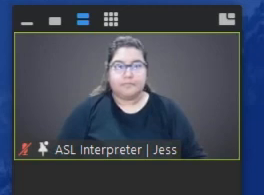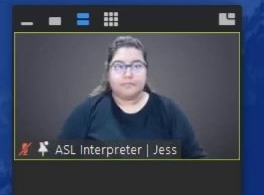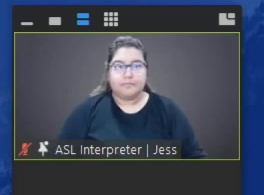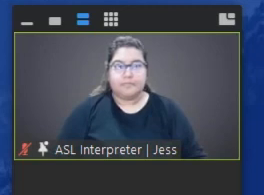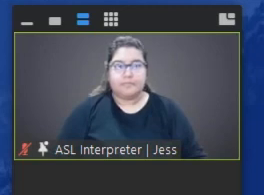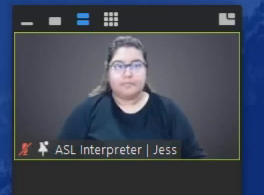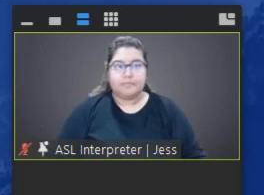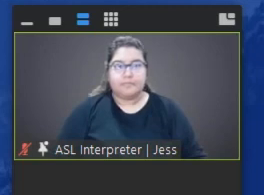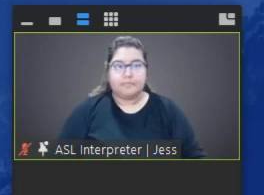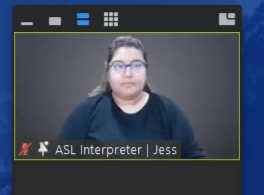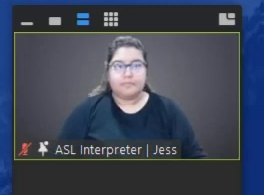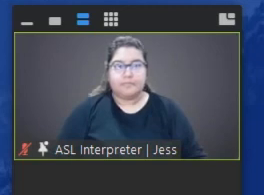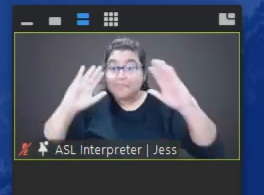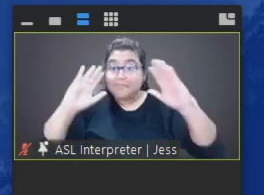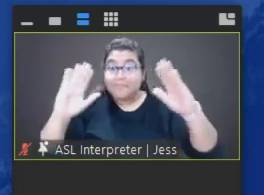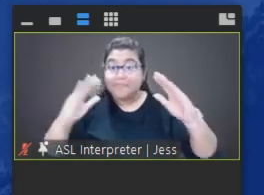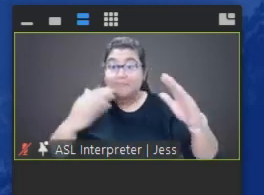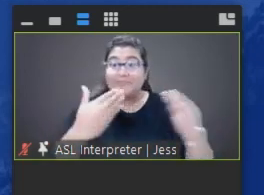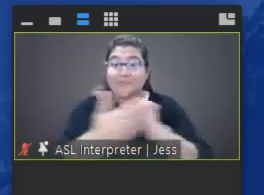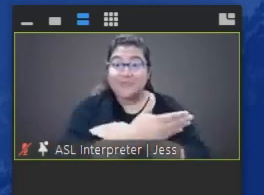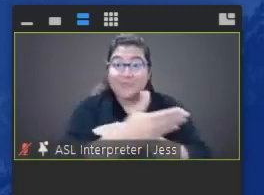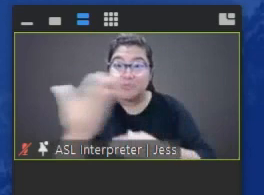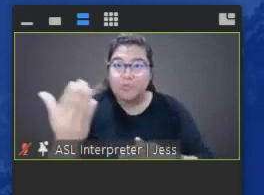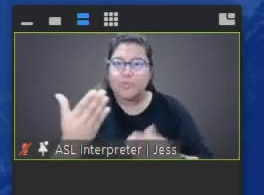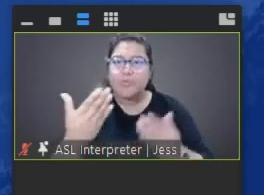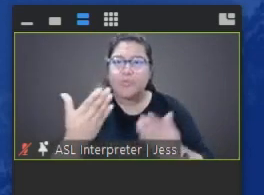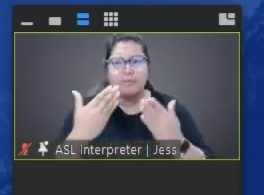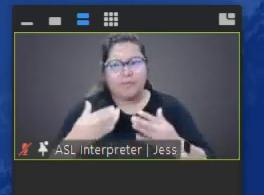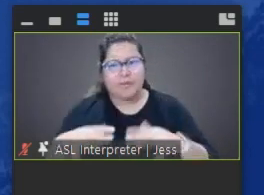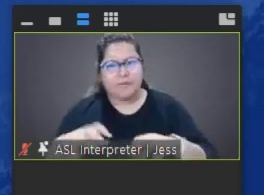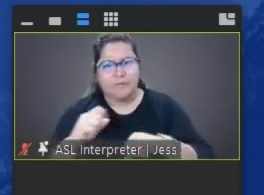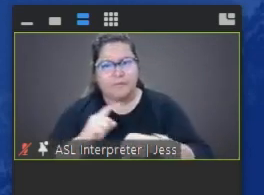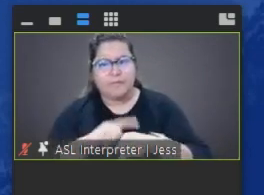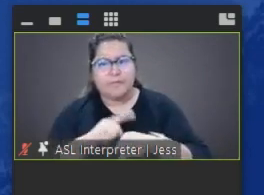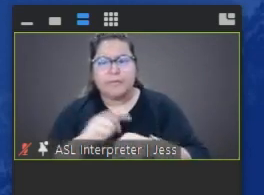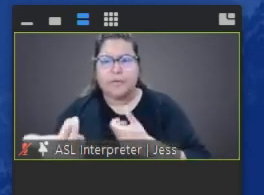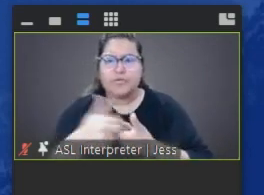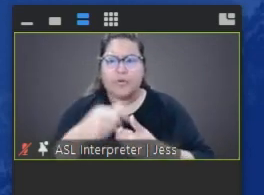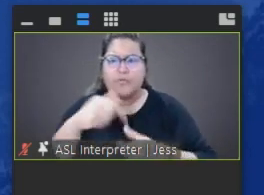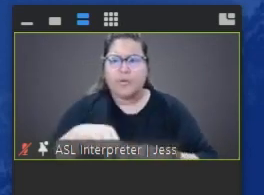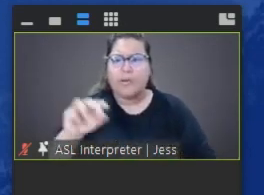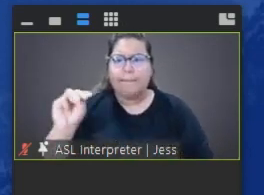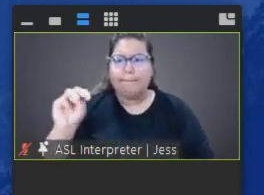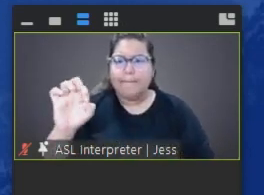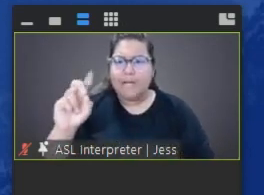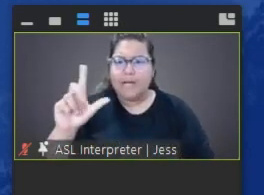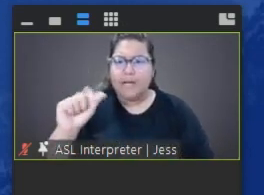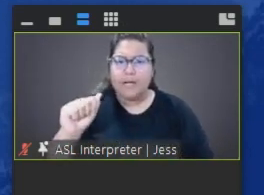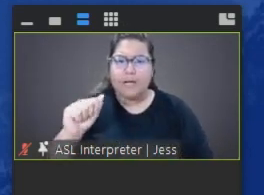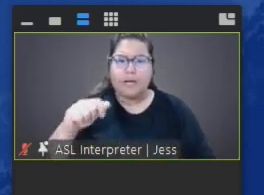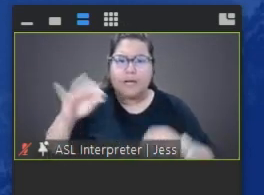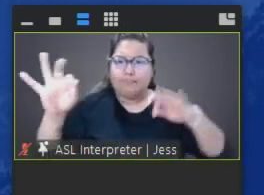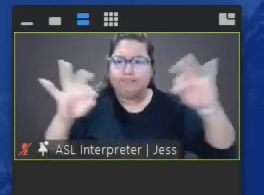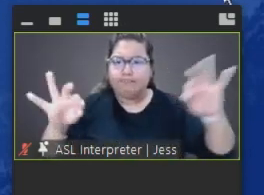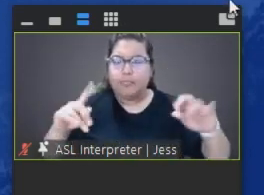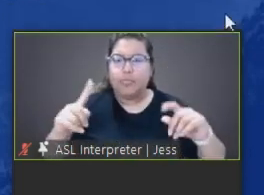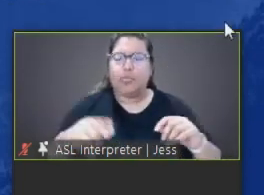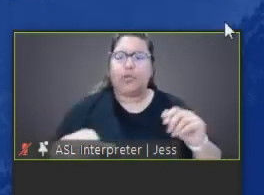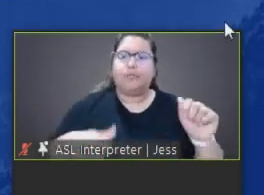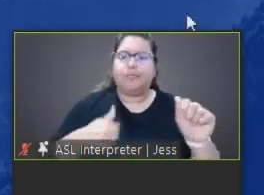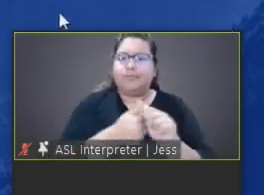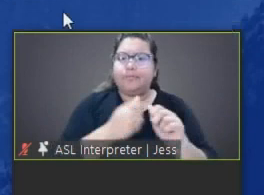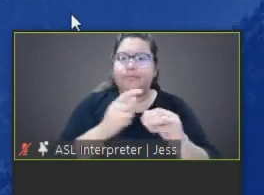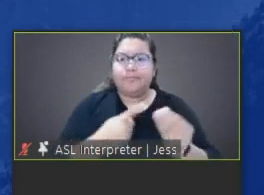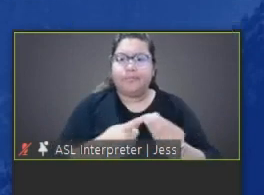Good morning, everyone, and thank you for taking the time to join us here for this media briefing. We're going to be giving an update on respiratory